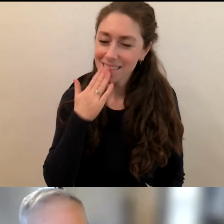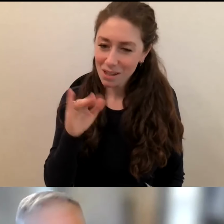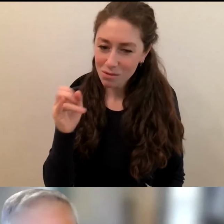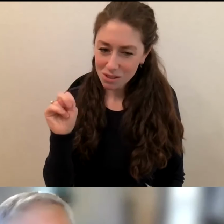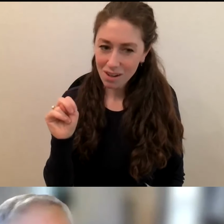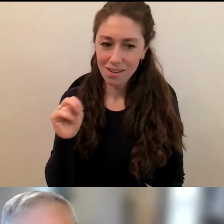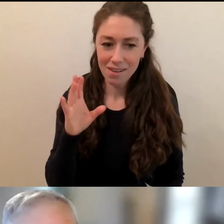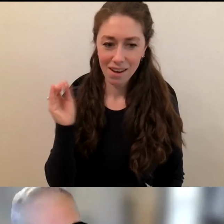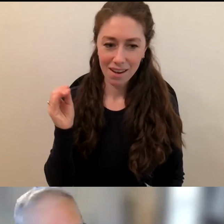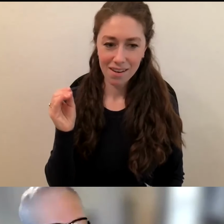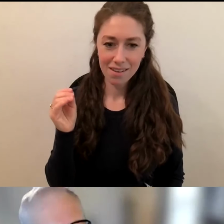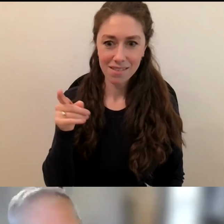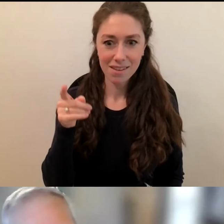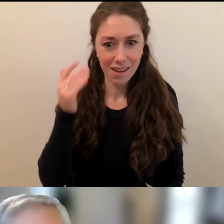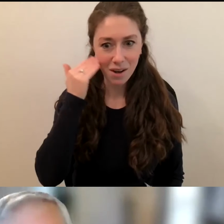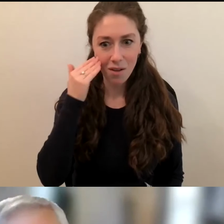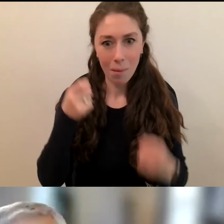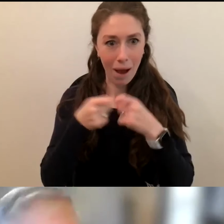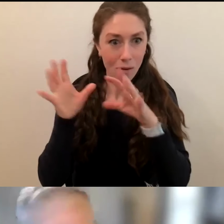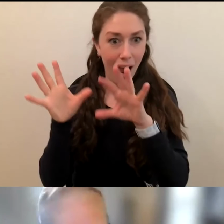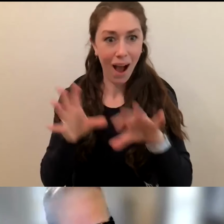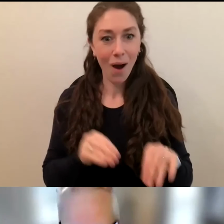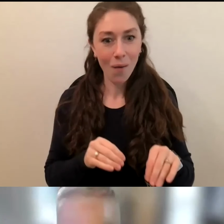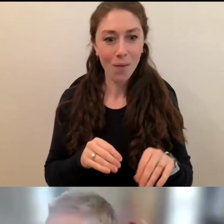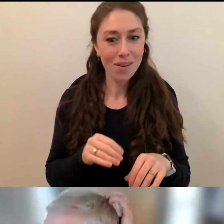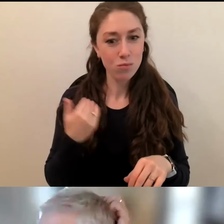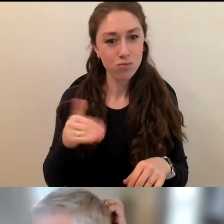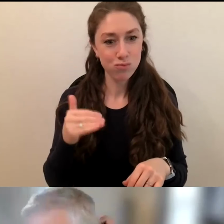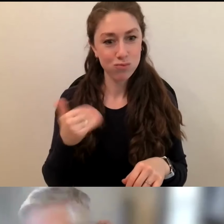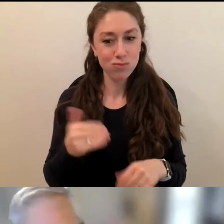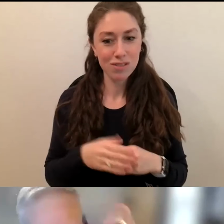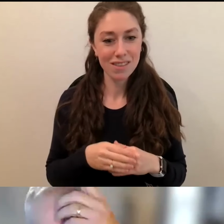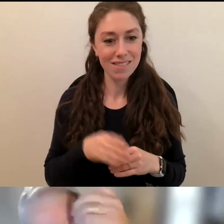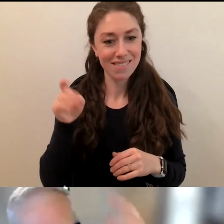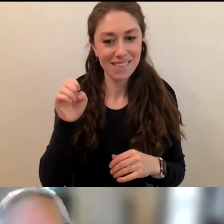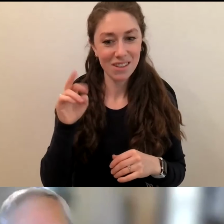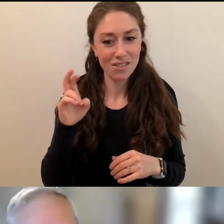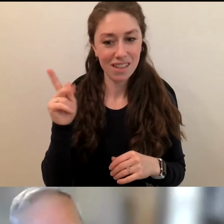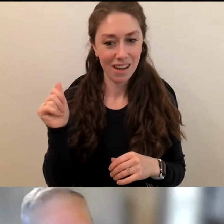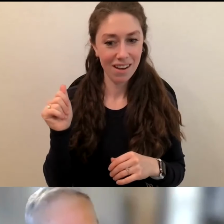the power hasn't gone out up there. Yeah. Power outages that in Eureka.